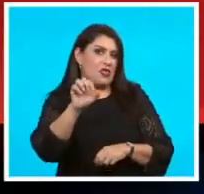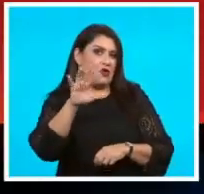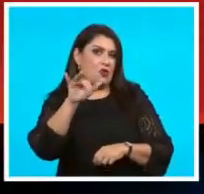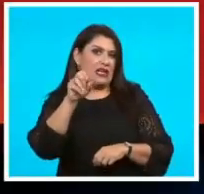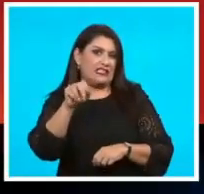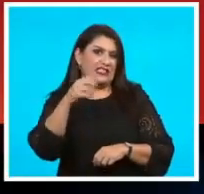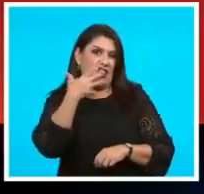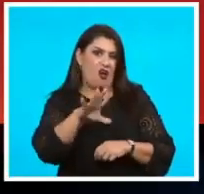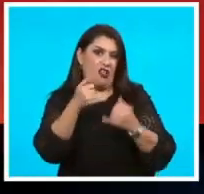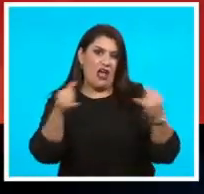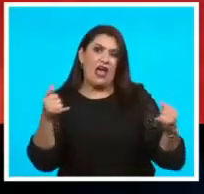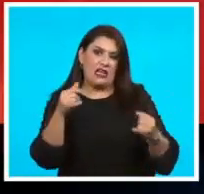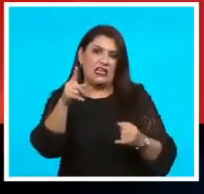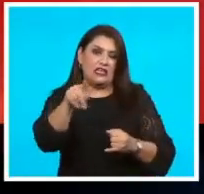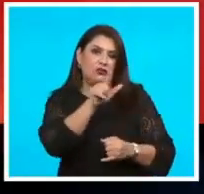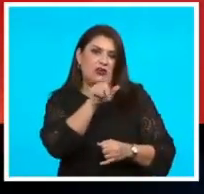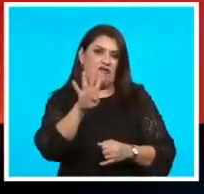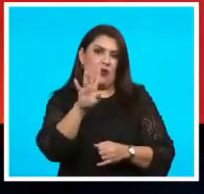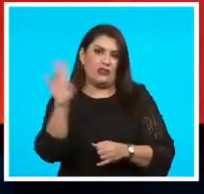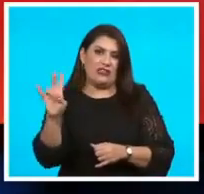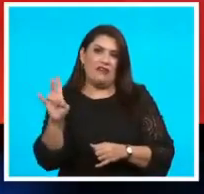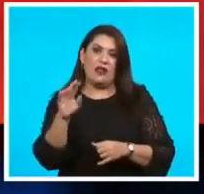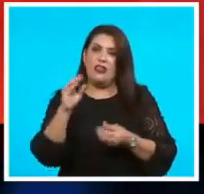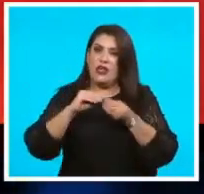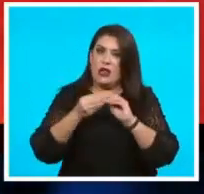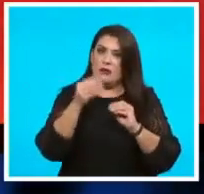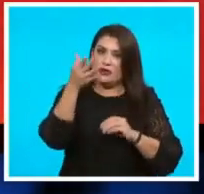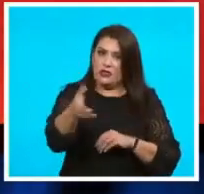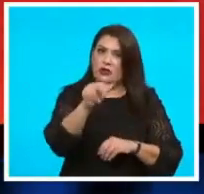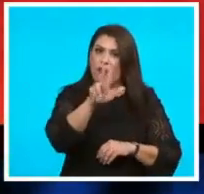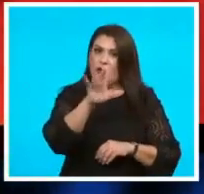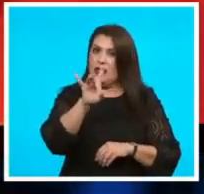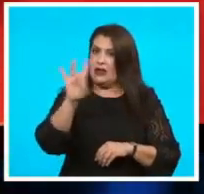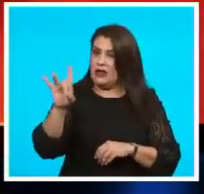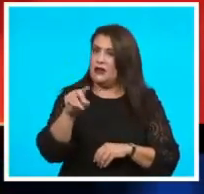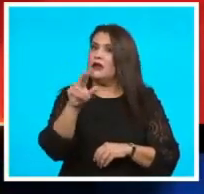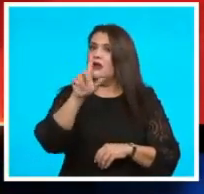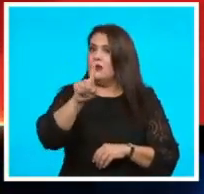staffed 24/7. That's right there on your screen. The number to call, 388-1300.